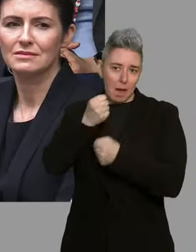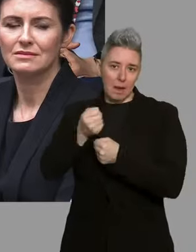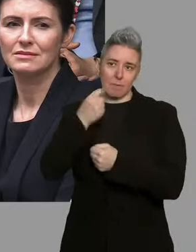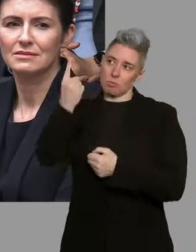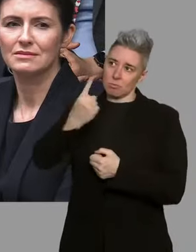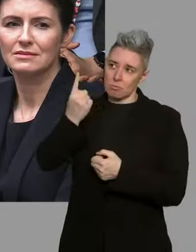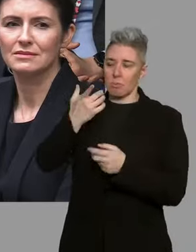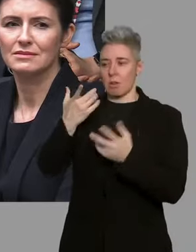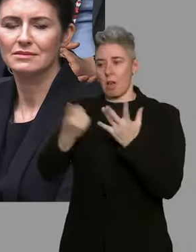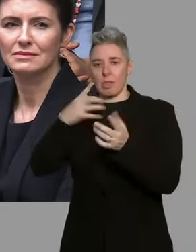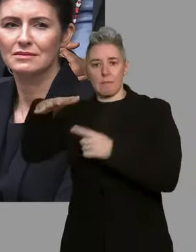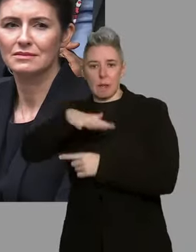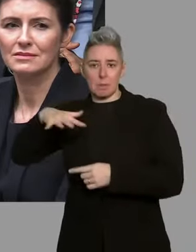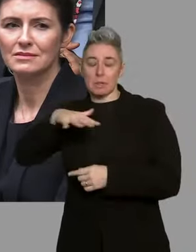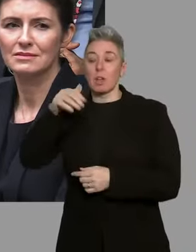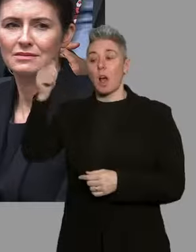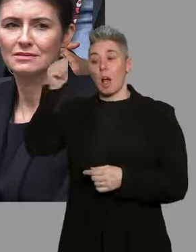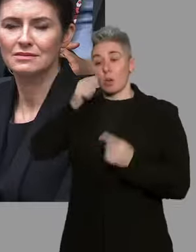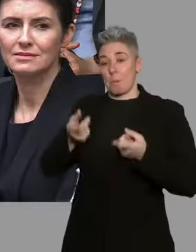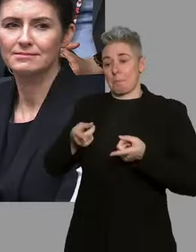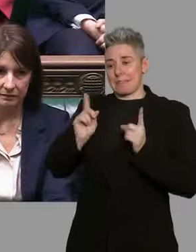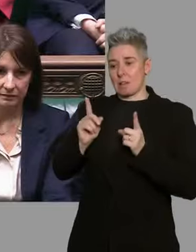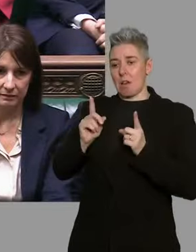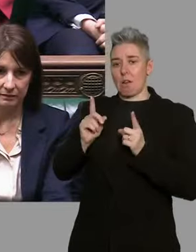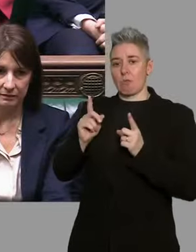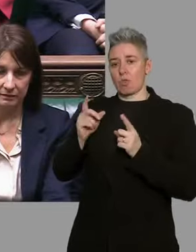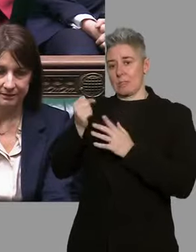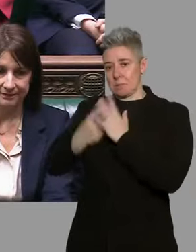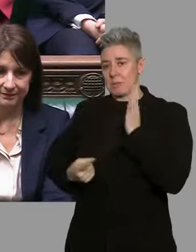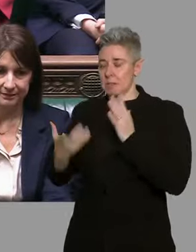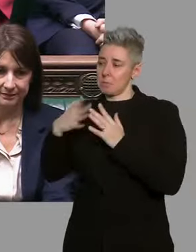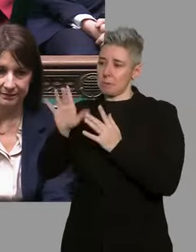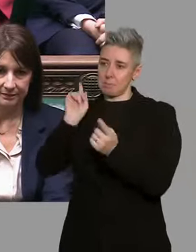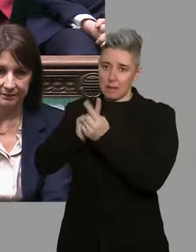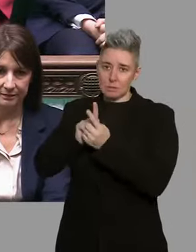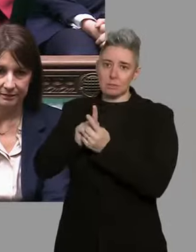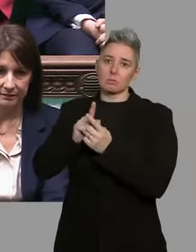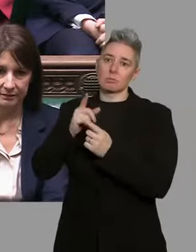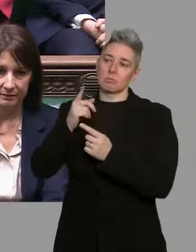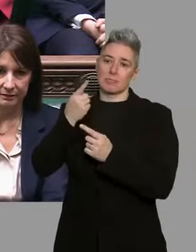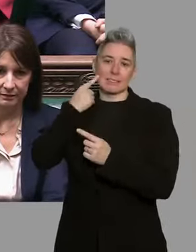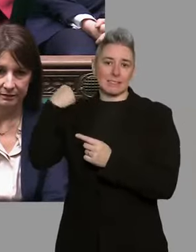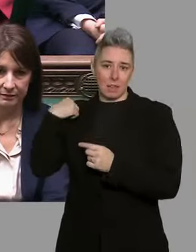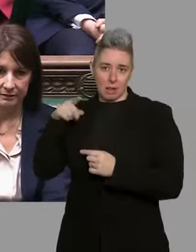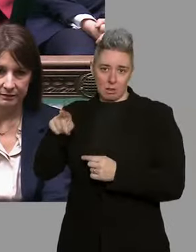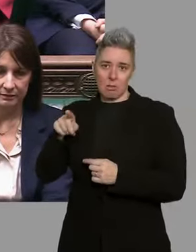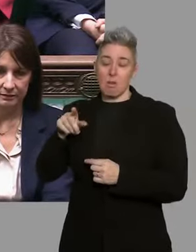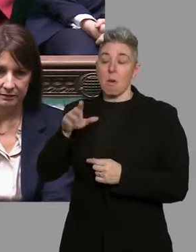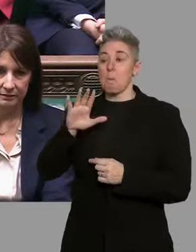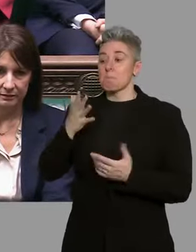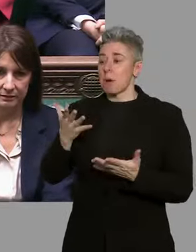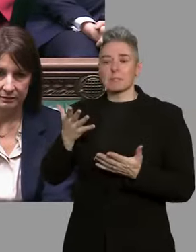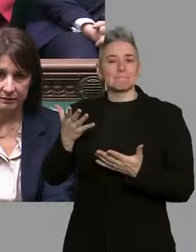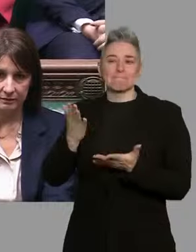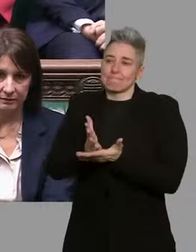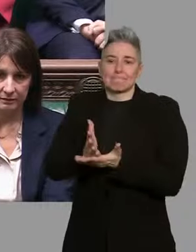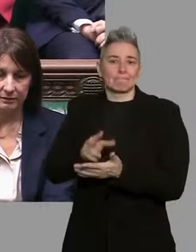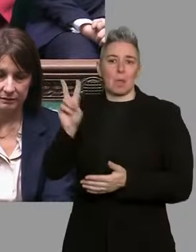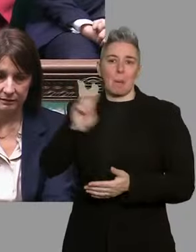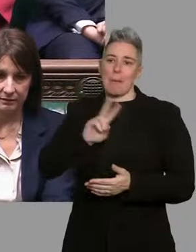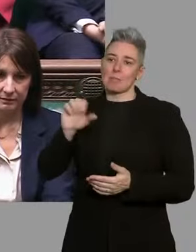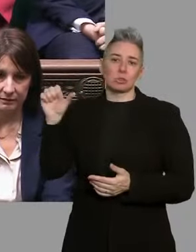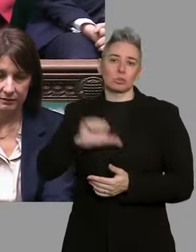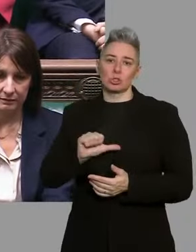yesterday, but no parent should endure losing their child to cancer, particularly at such a